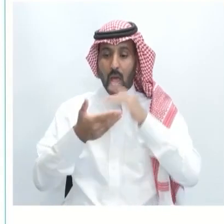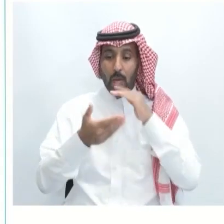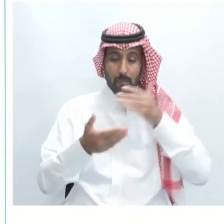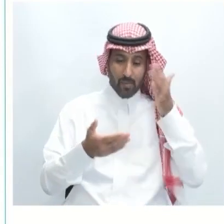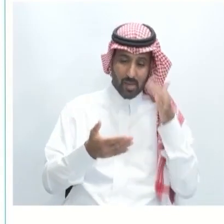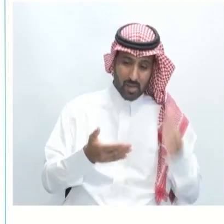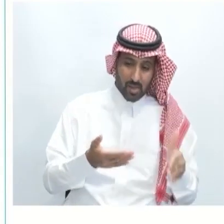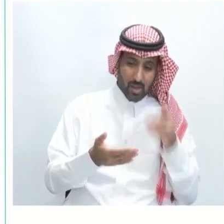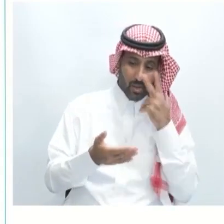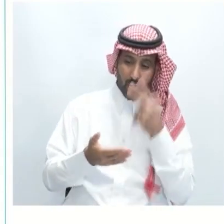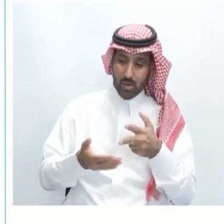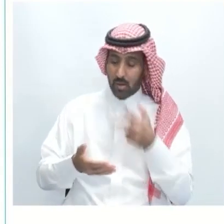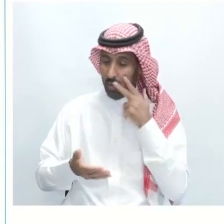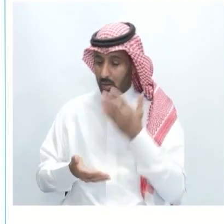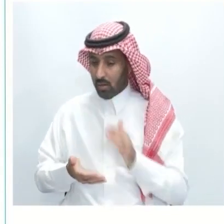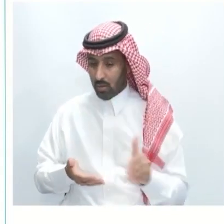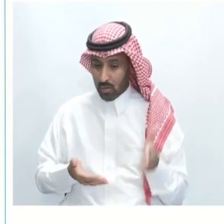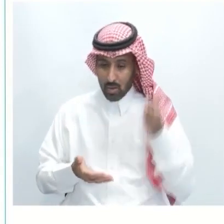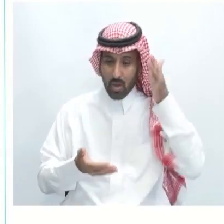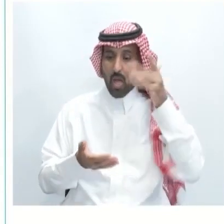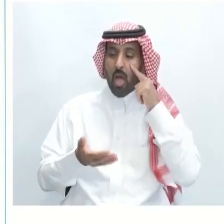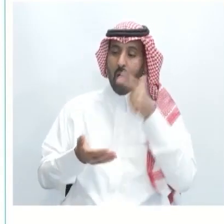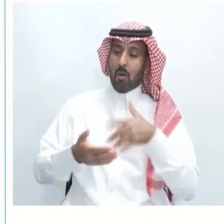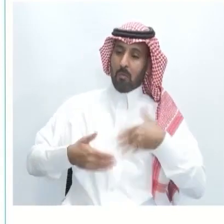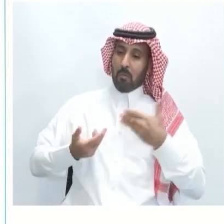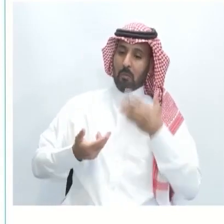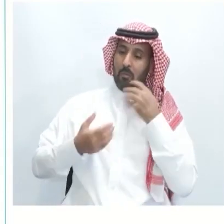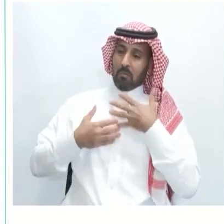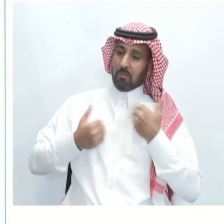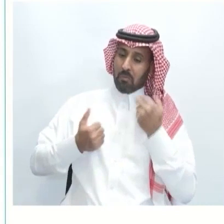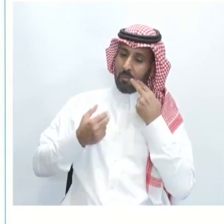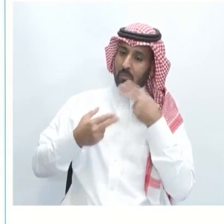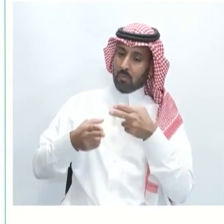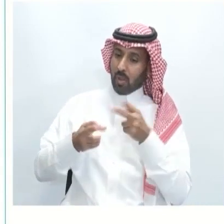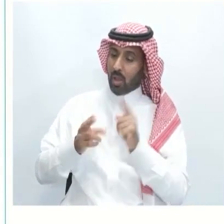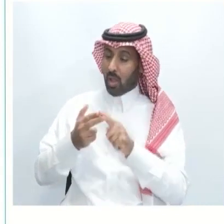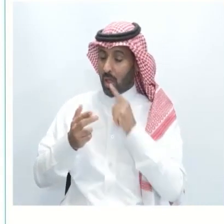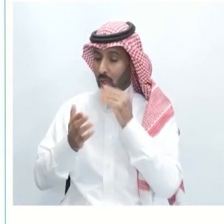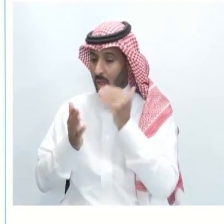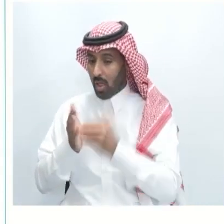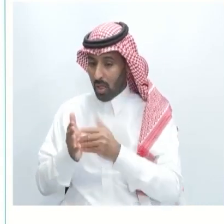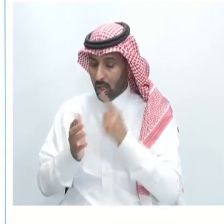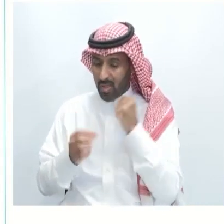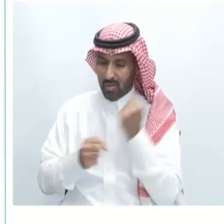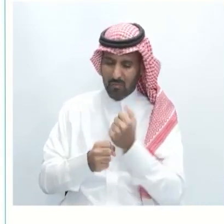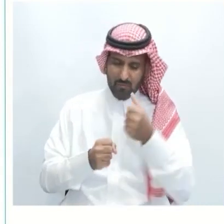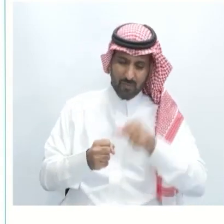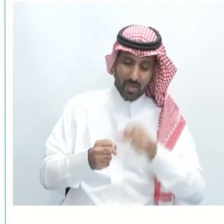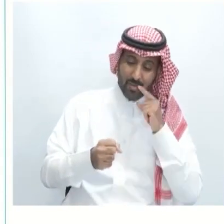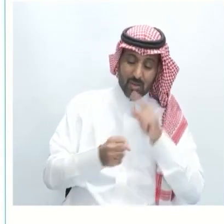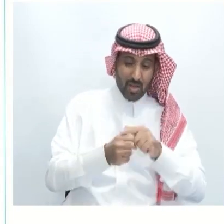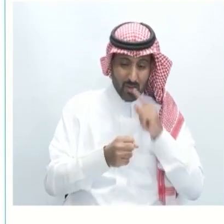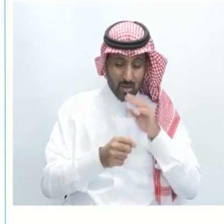being able to watch them grow up contributes to this general satisfaction. Among the least satisfying jobs were cashiers